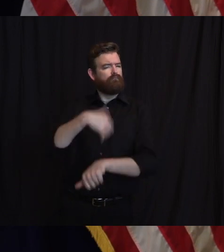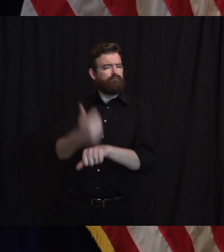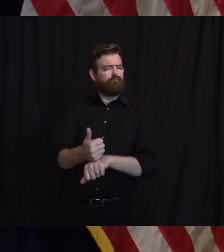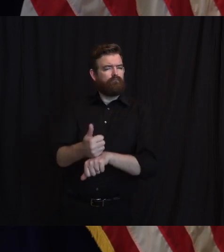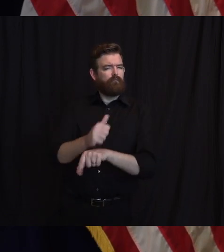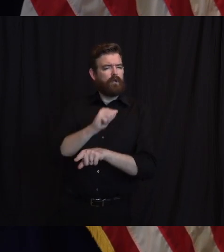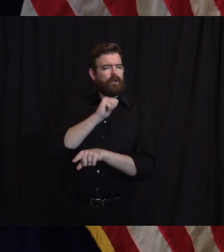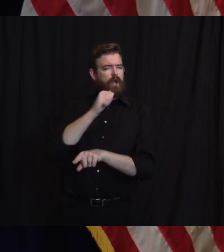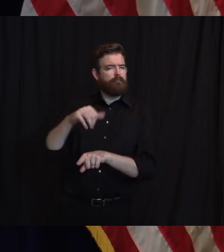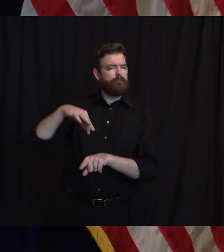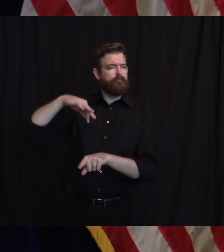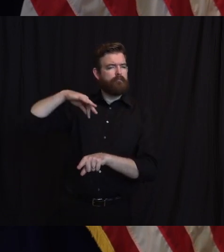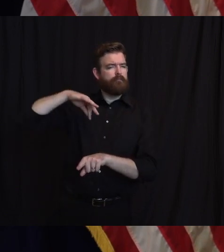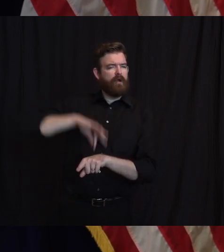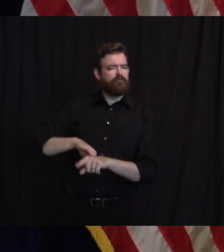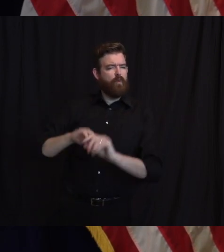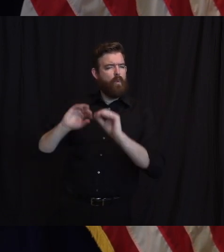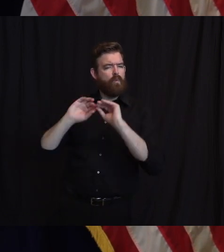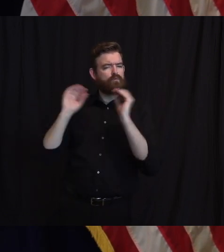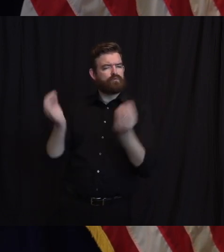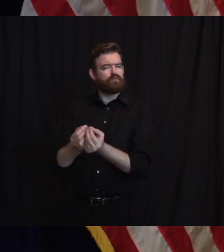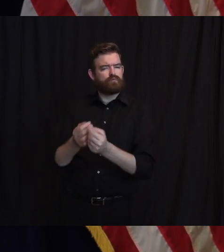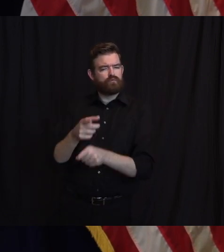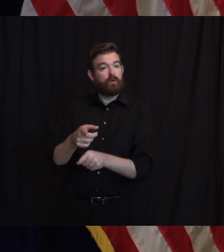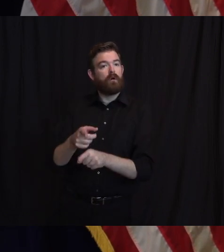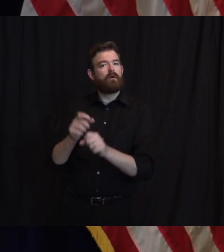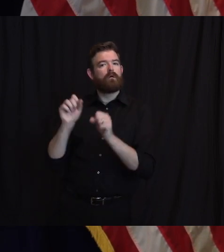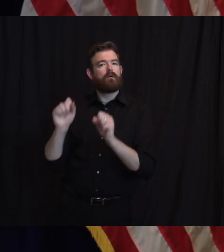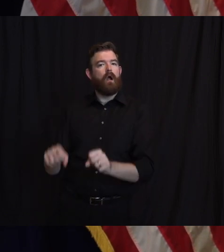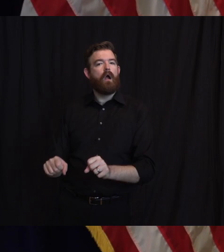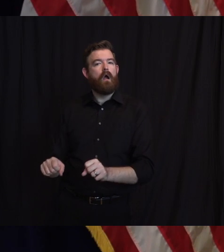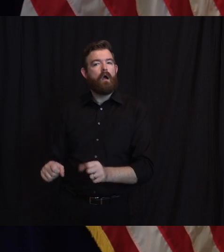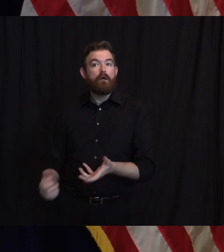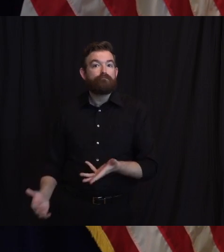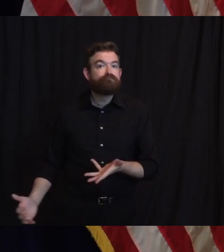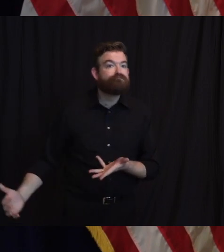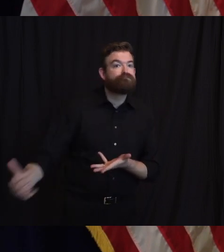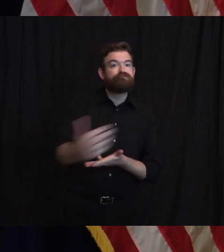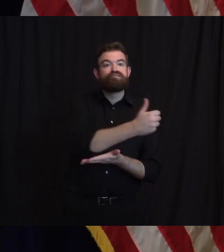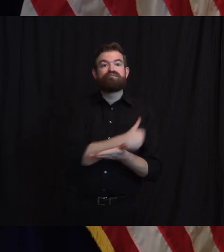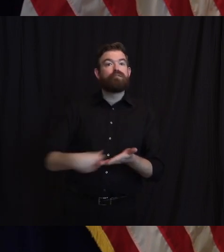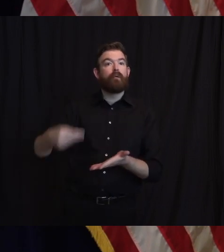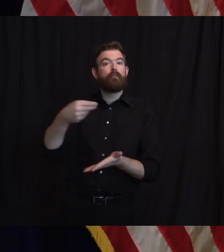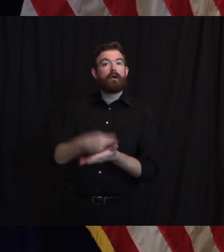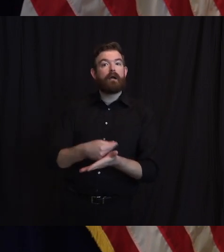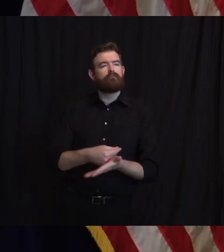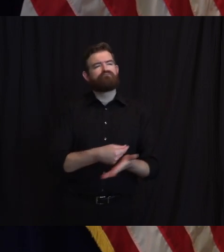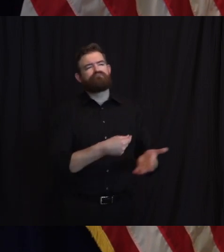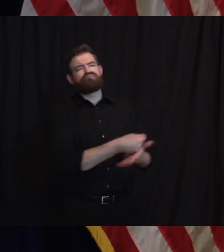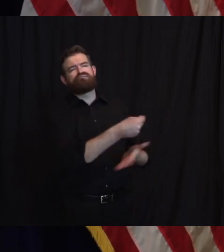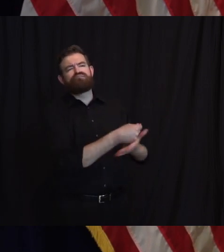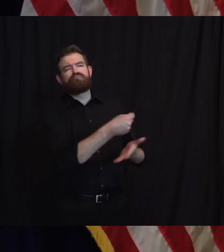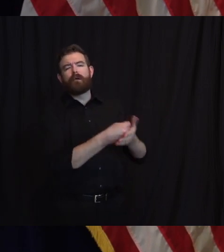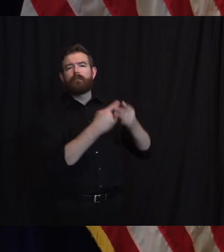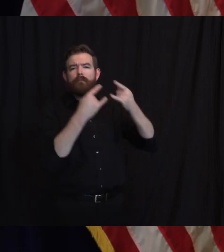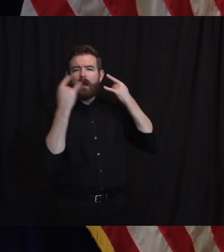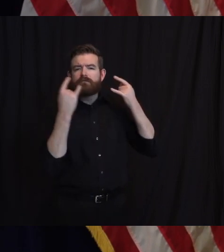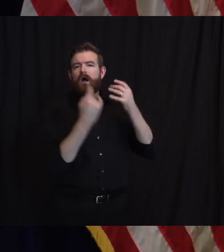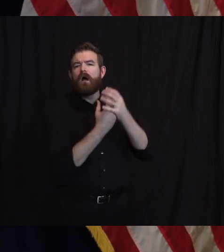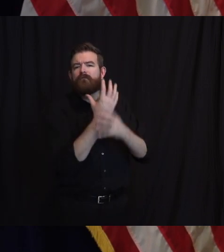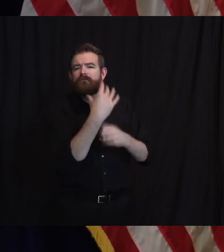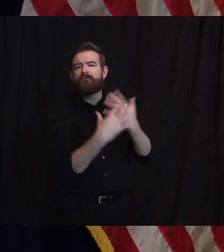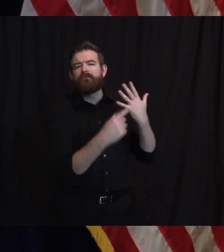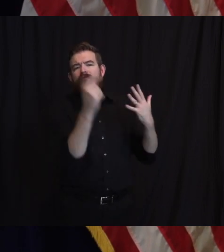work around some of the government bureaucracy associated with procurement of supplies. What was your response to that, and is it something that's on the table?